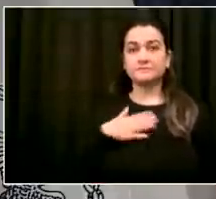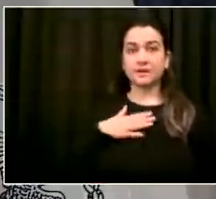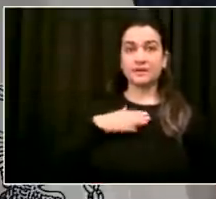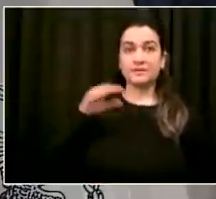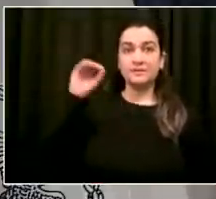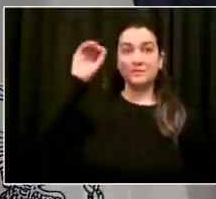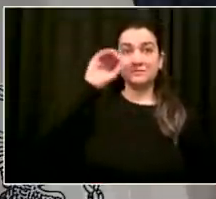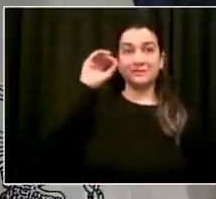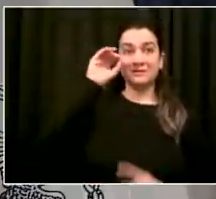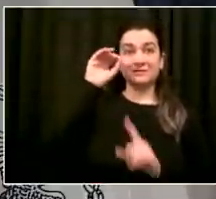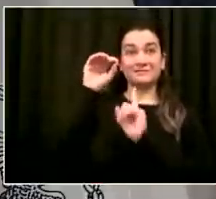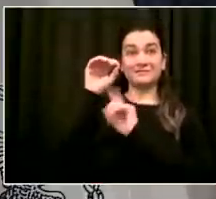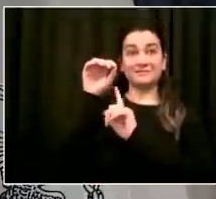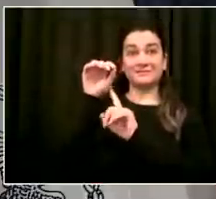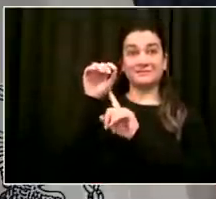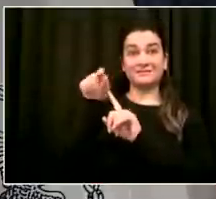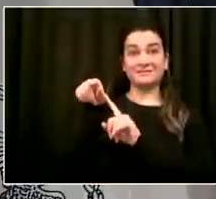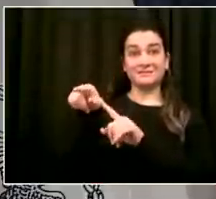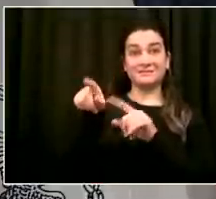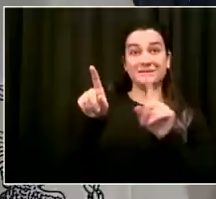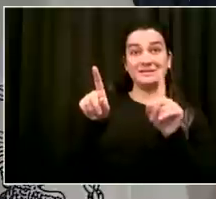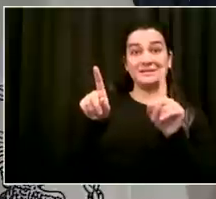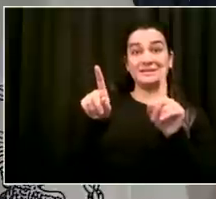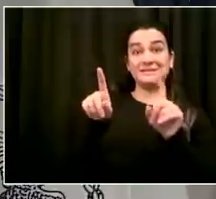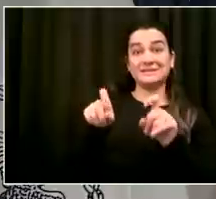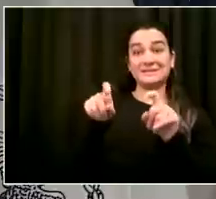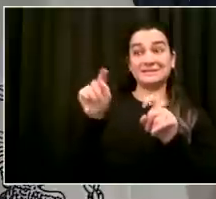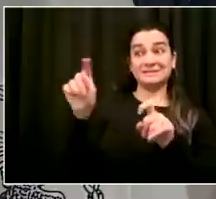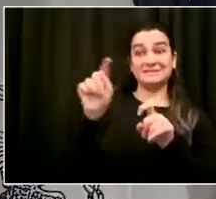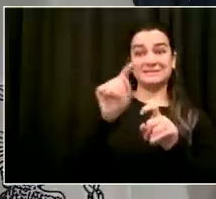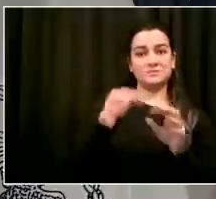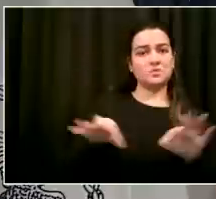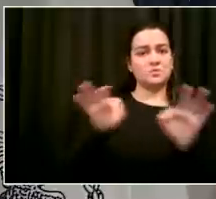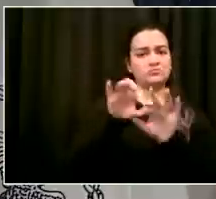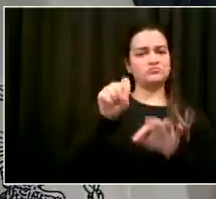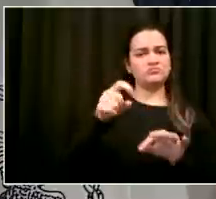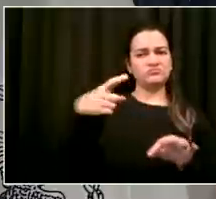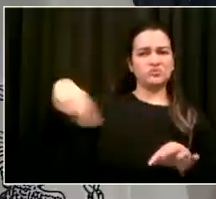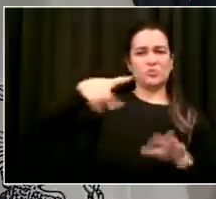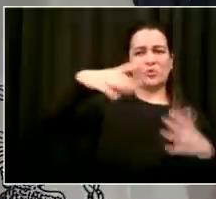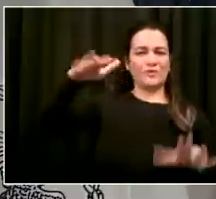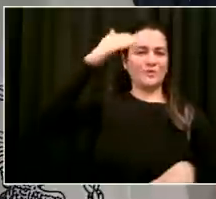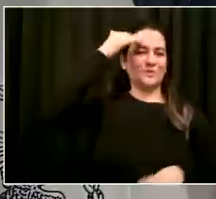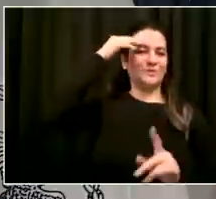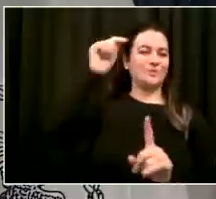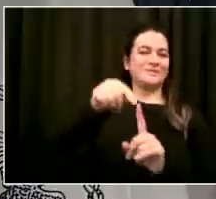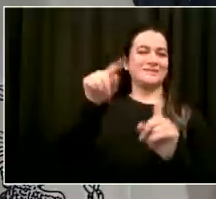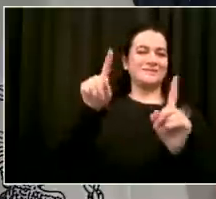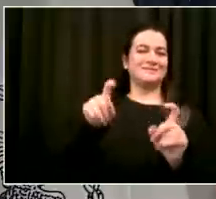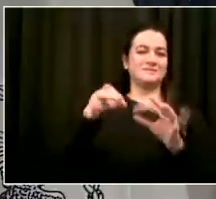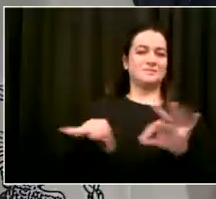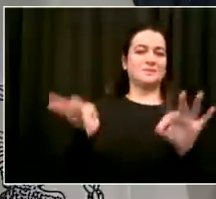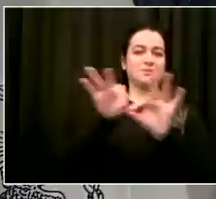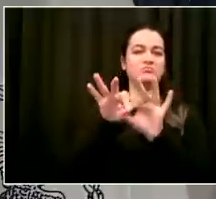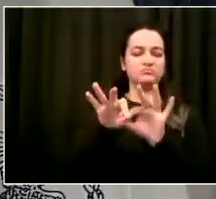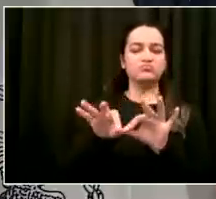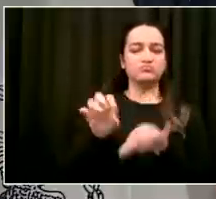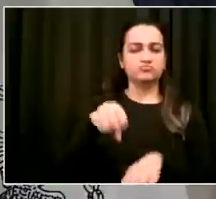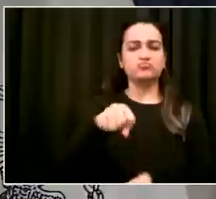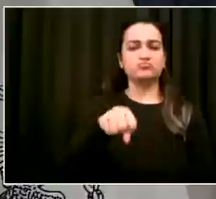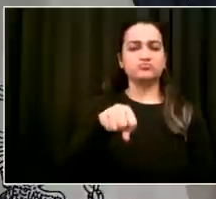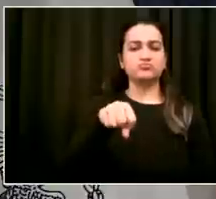I think that there needs to be a reexamination of the way we're handling specialized high